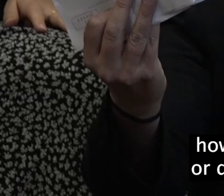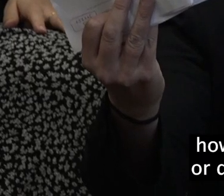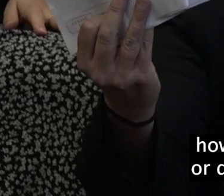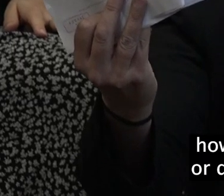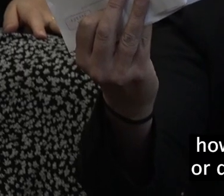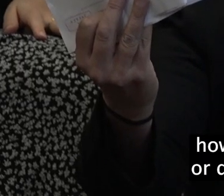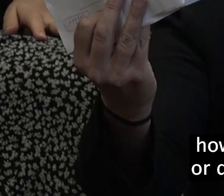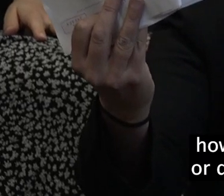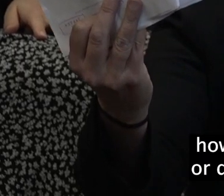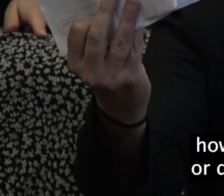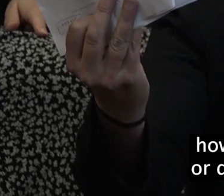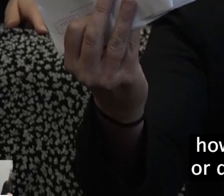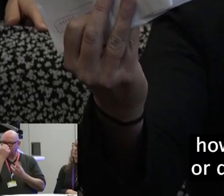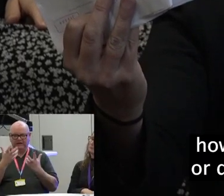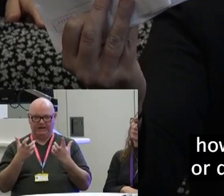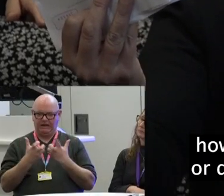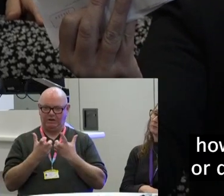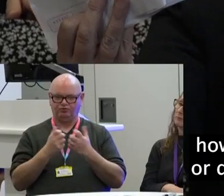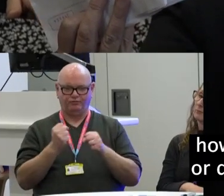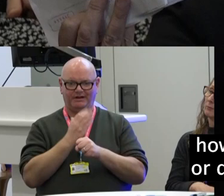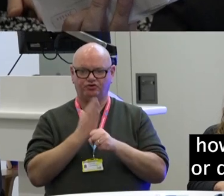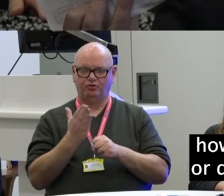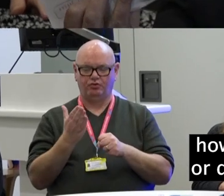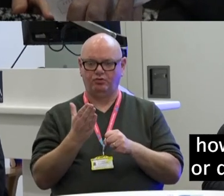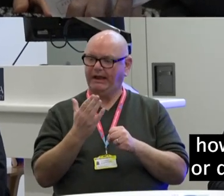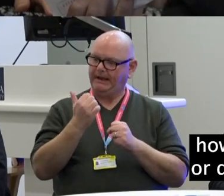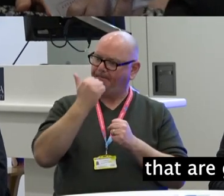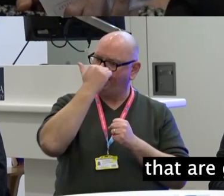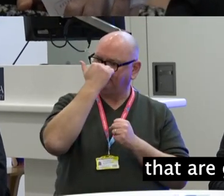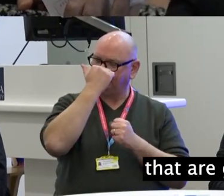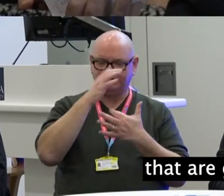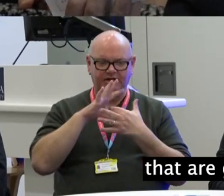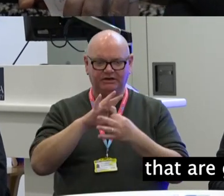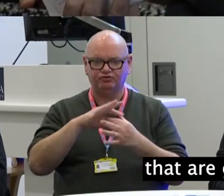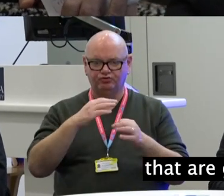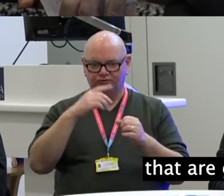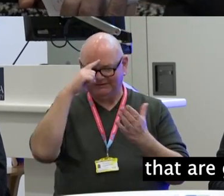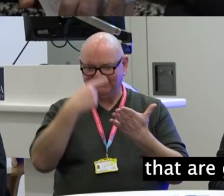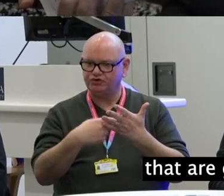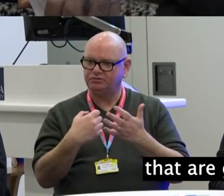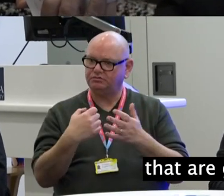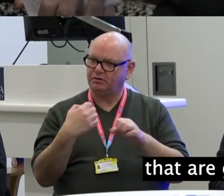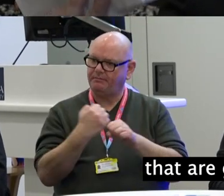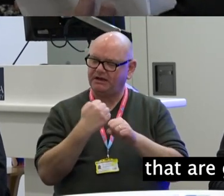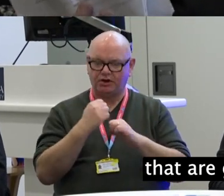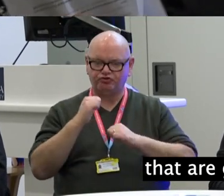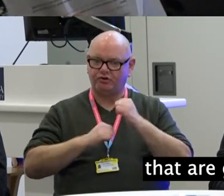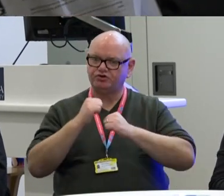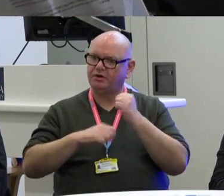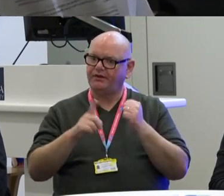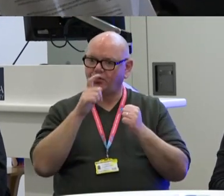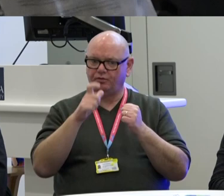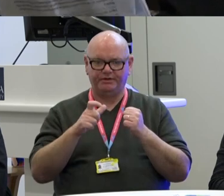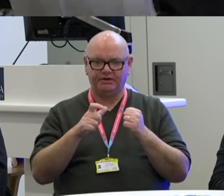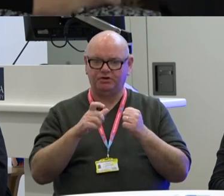you make a business or decision-making structures that are generative, creative, and useful?